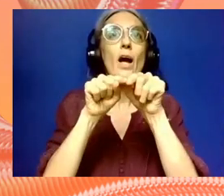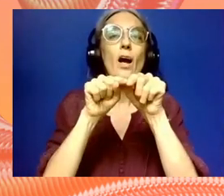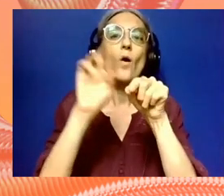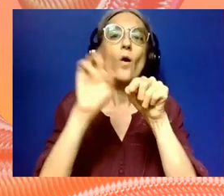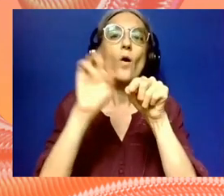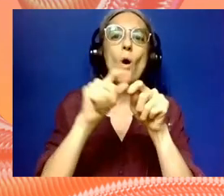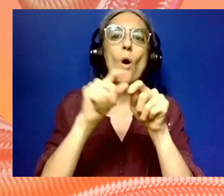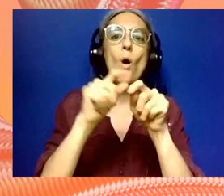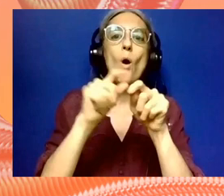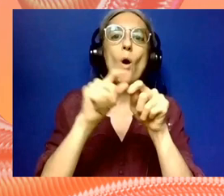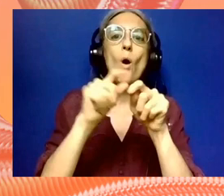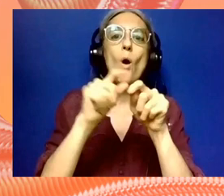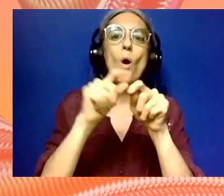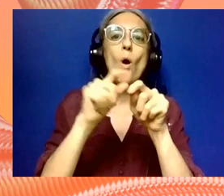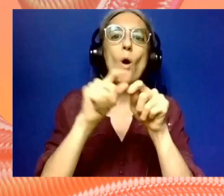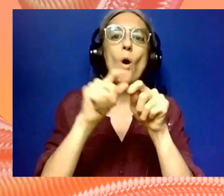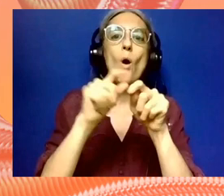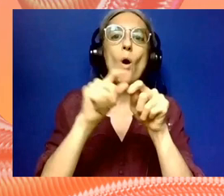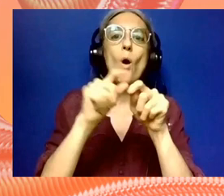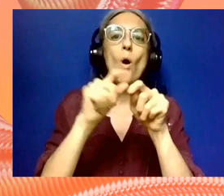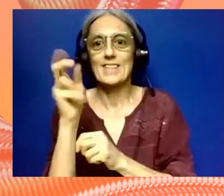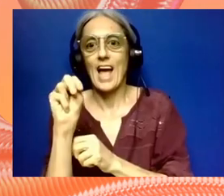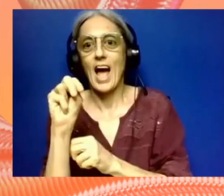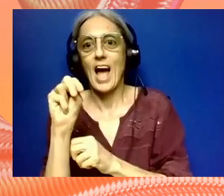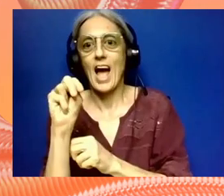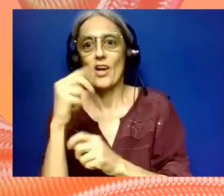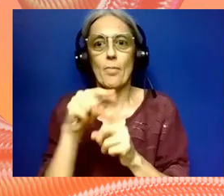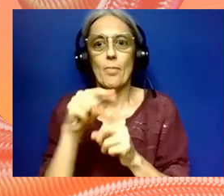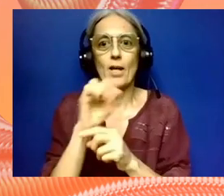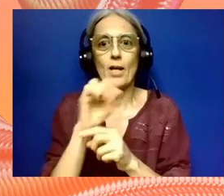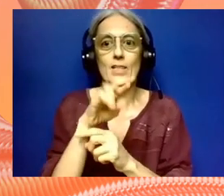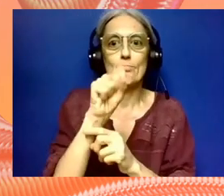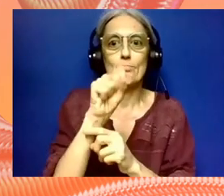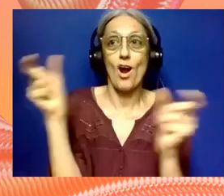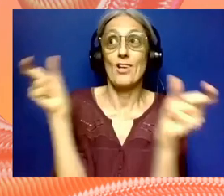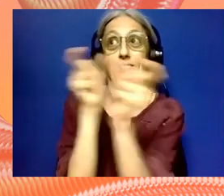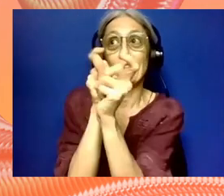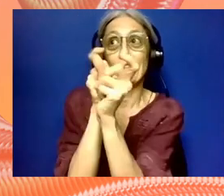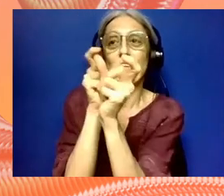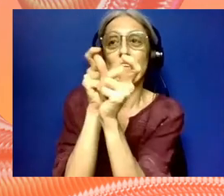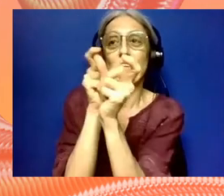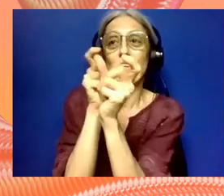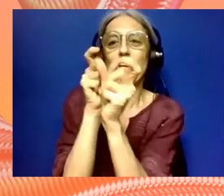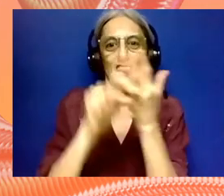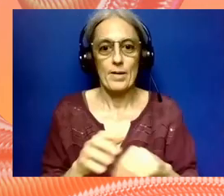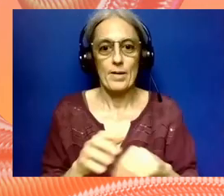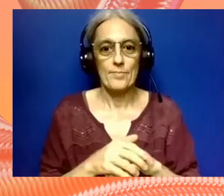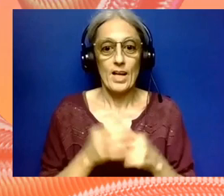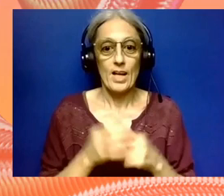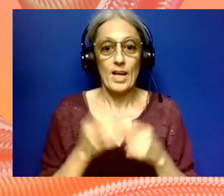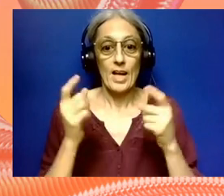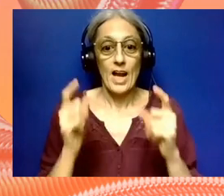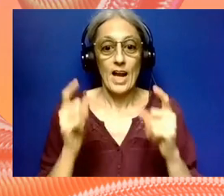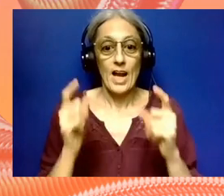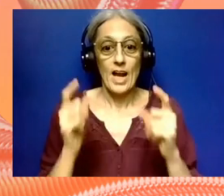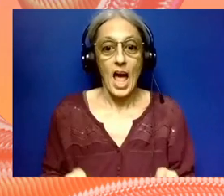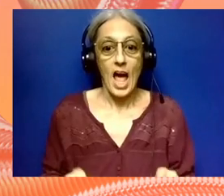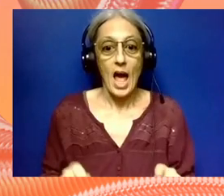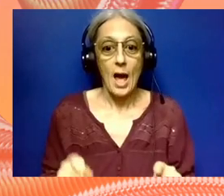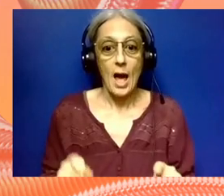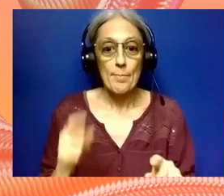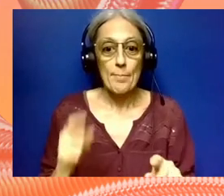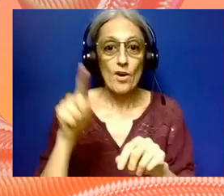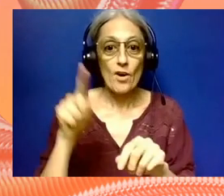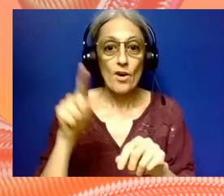So the fact that they're happening for so long because Mars is stationing retrograde and Saturn moves slowly.